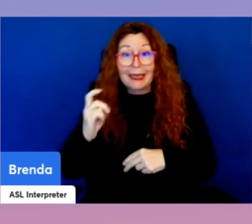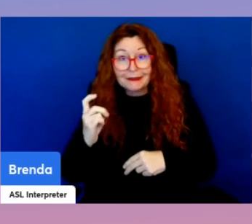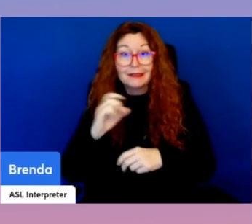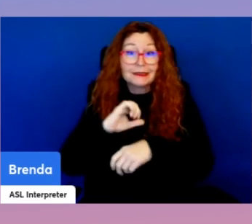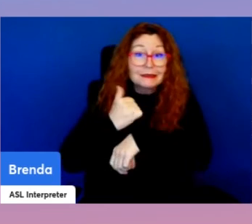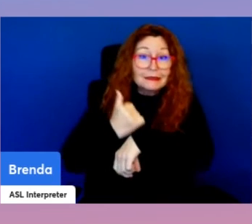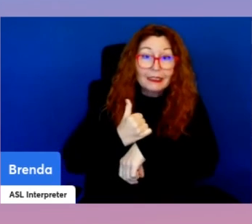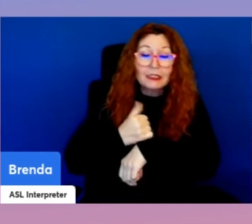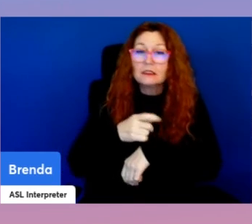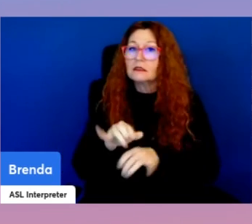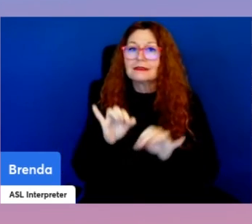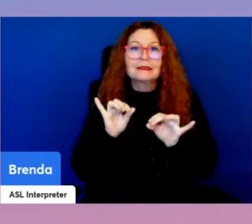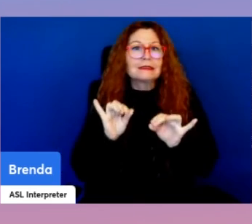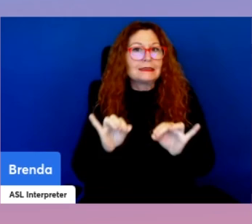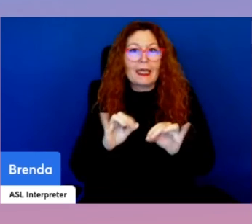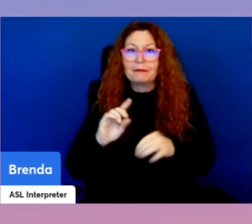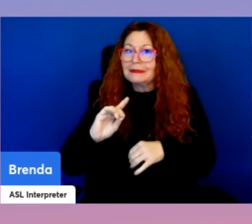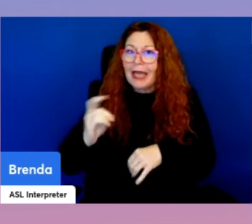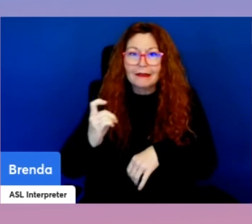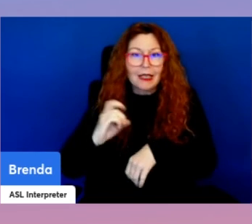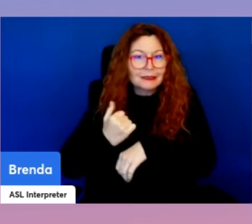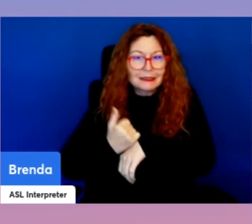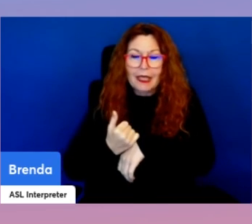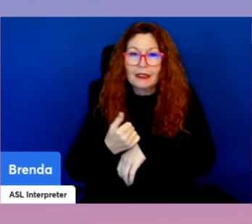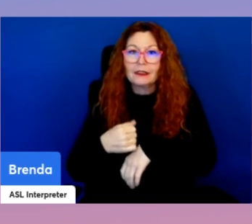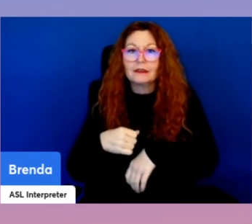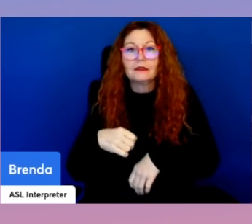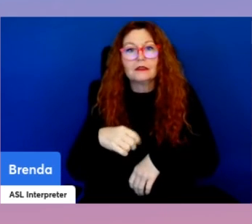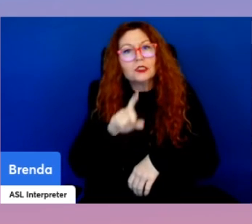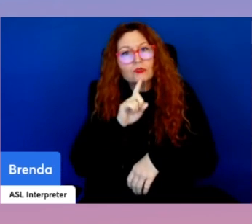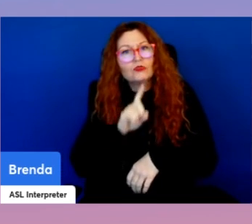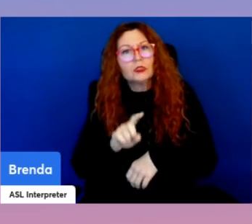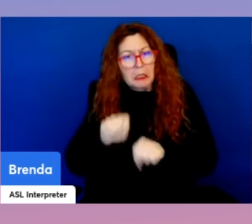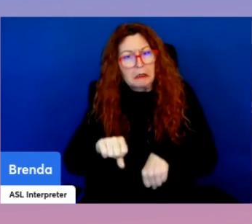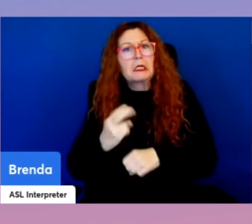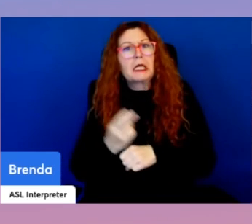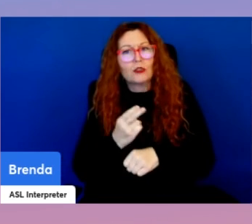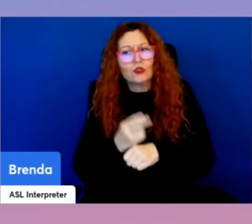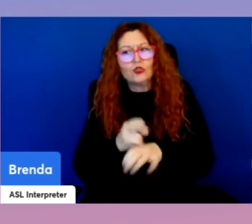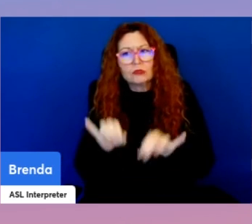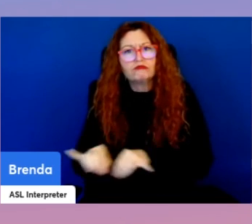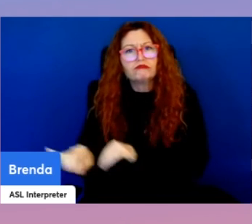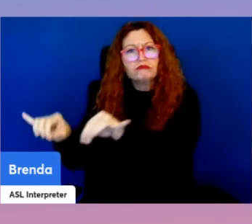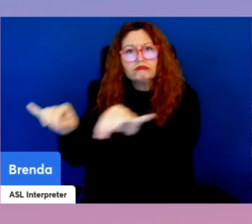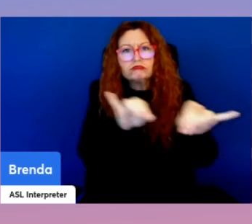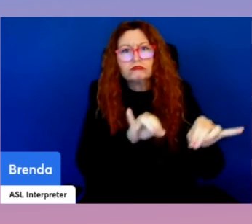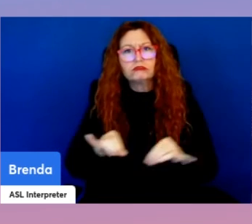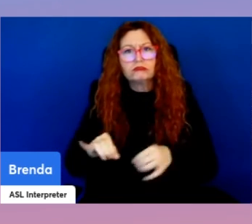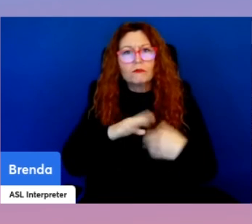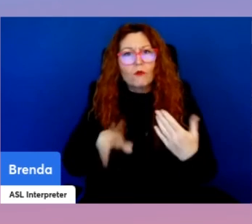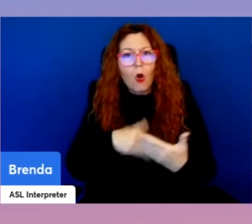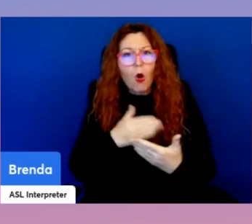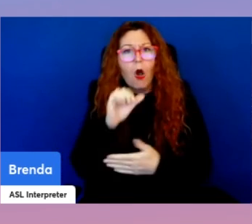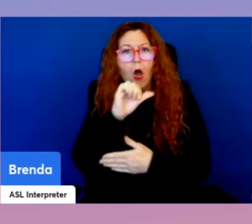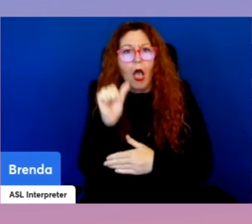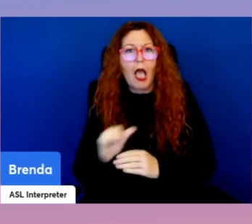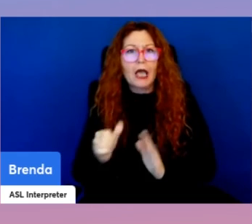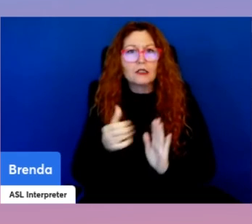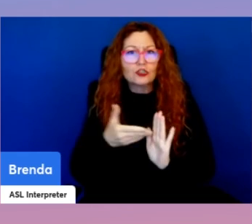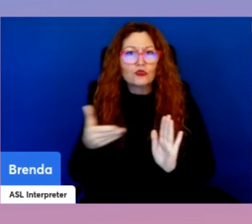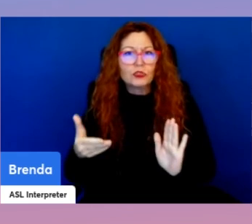the same diagnostic setting that pretty much applies uniformly across all Azure resources, all Azure